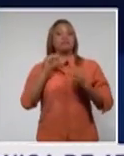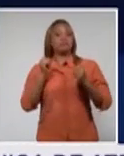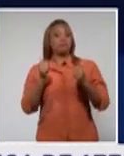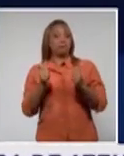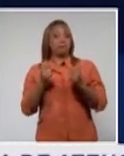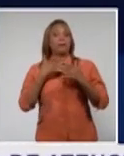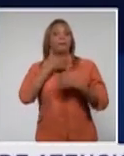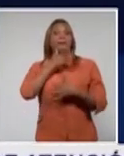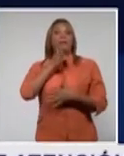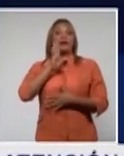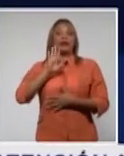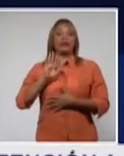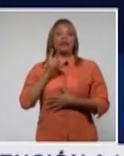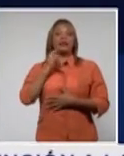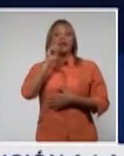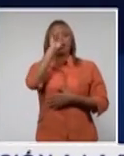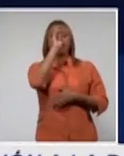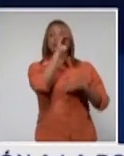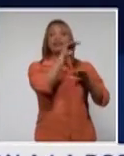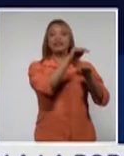Today,